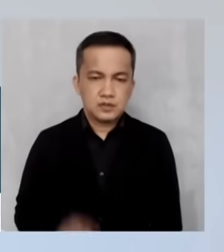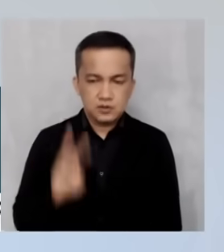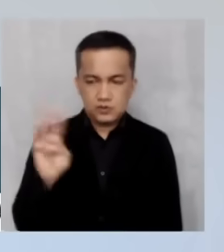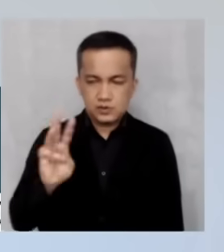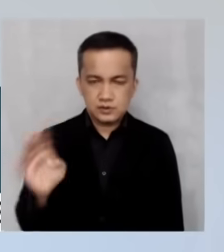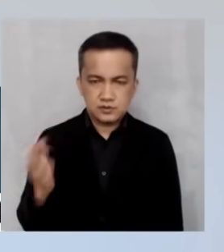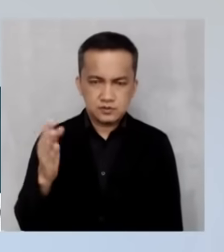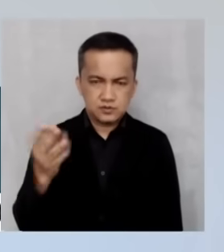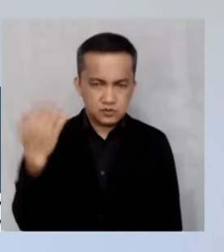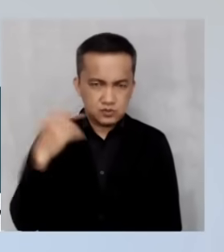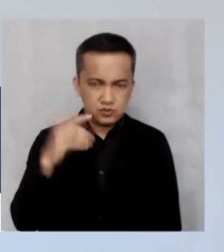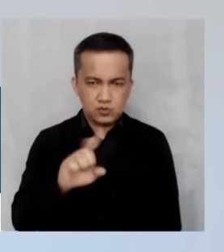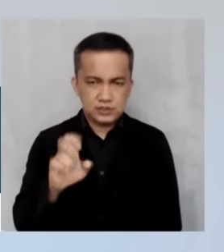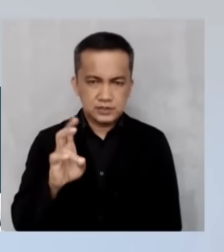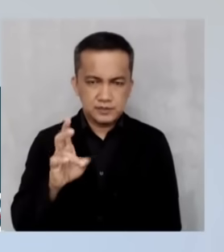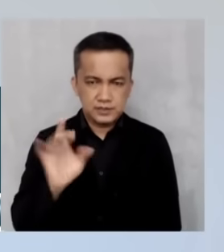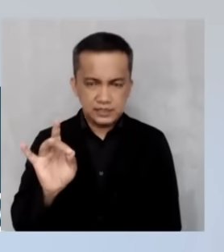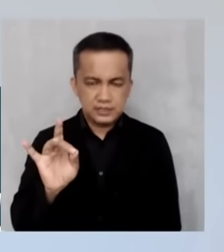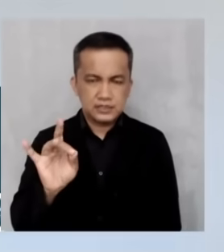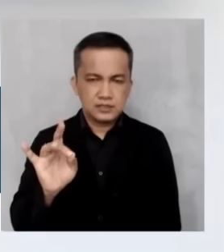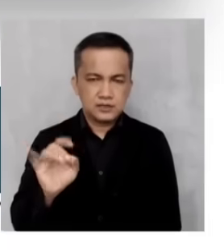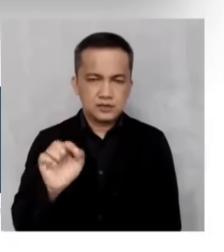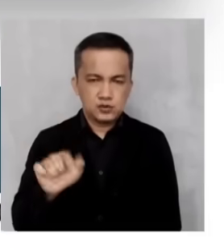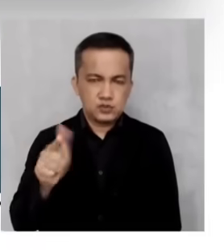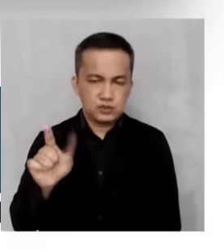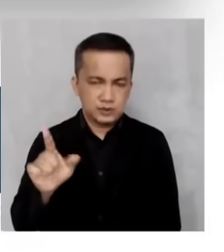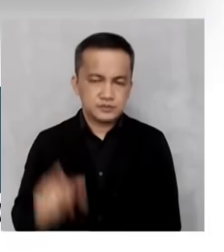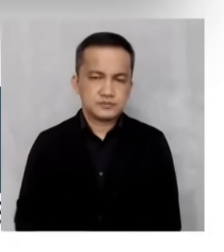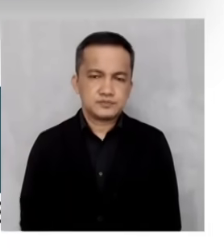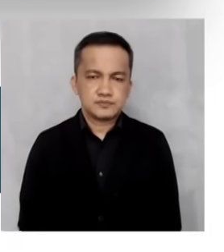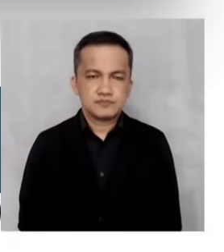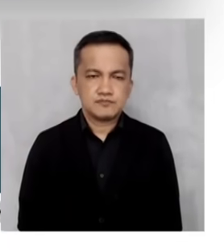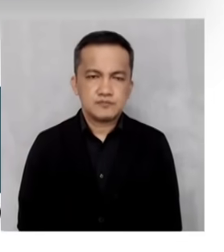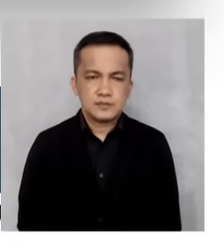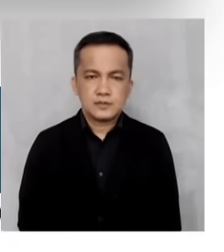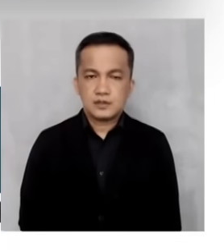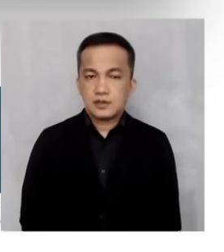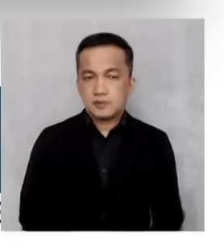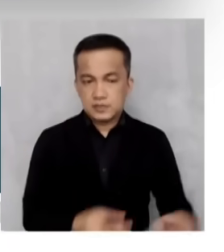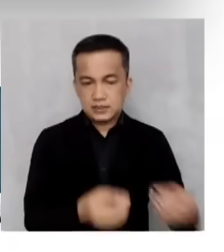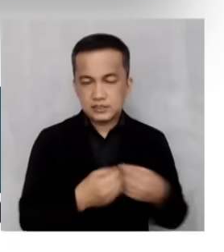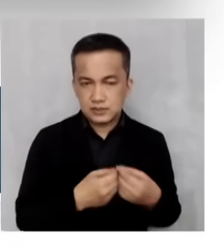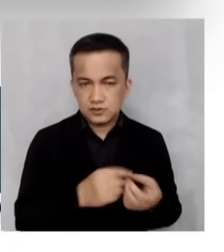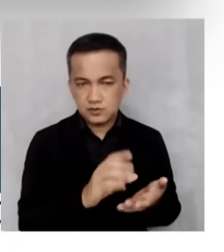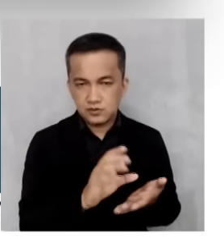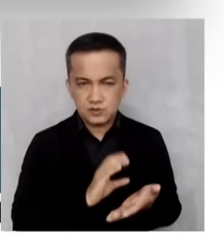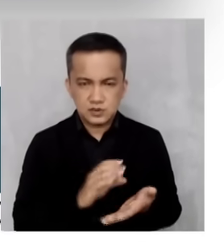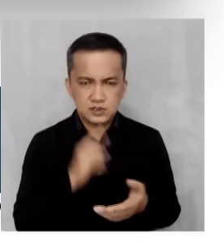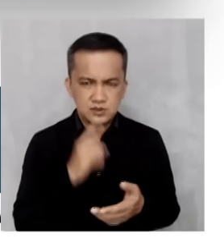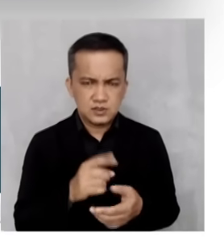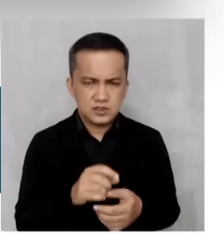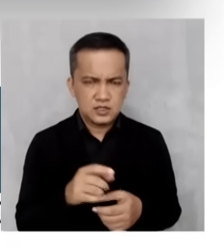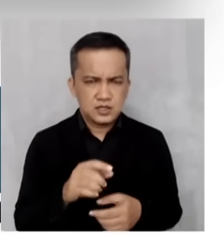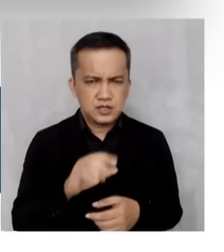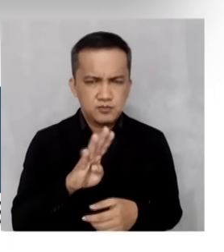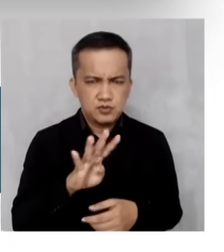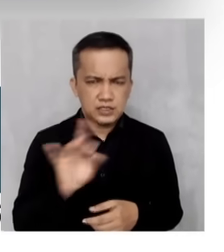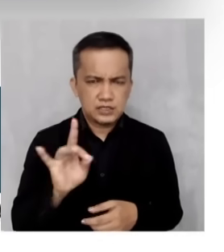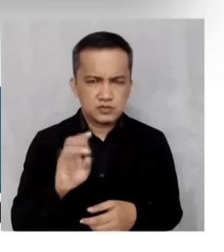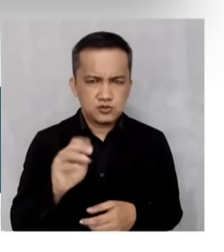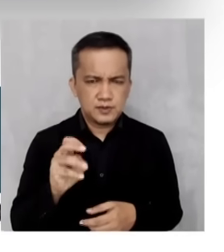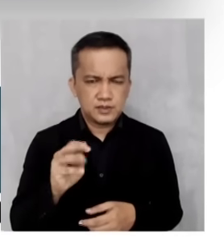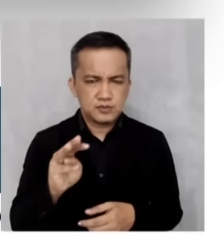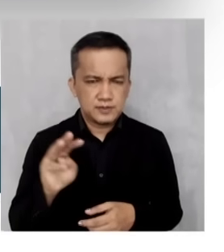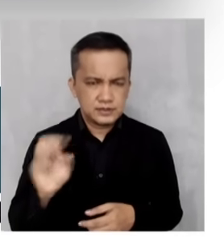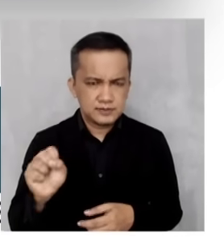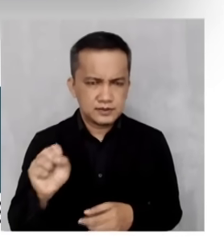was at 178.21 meters. Itong binigay sa atin na alokasyon na 48 cubic meters per second, konti